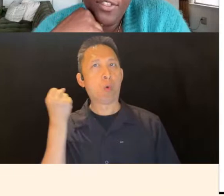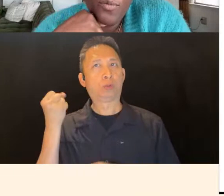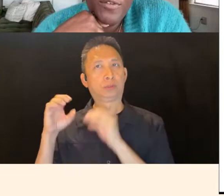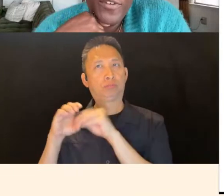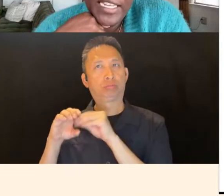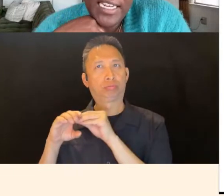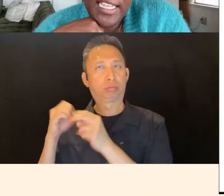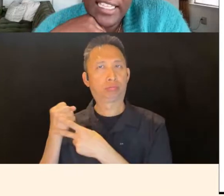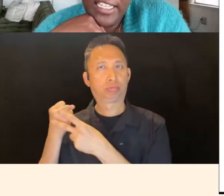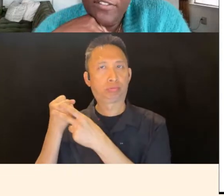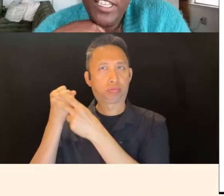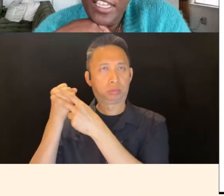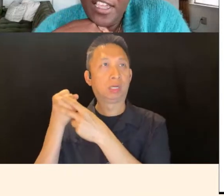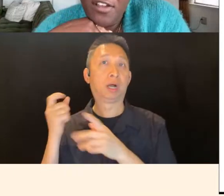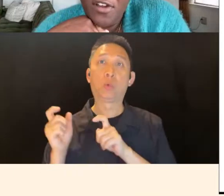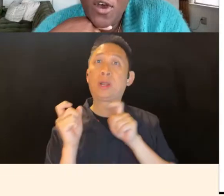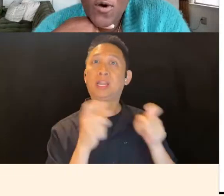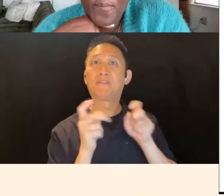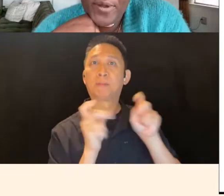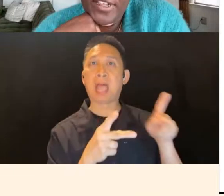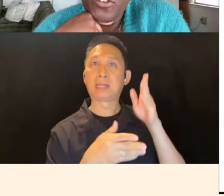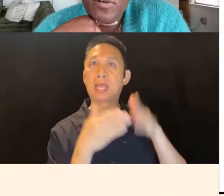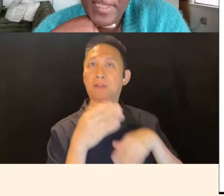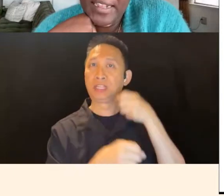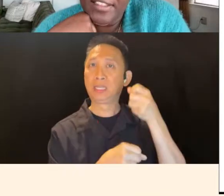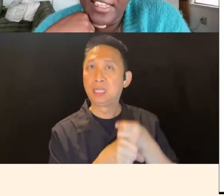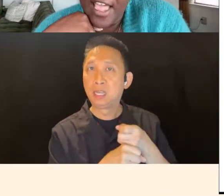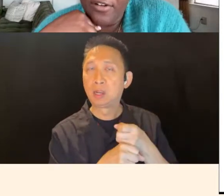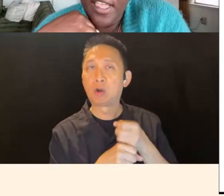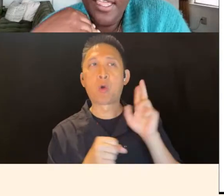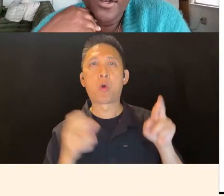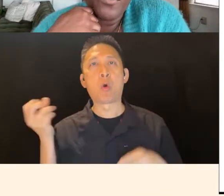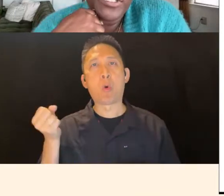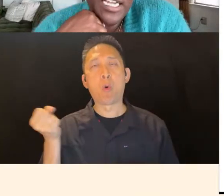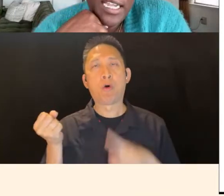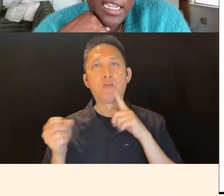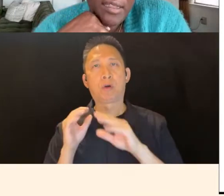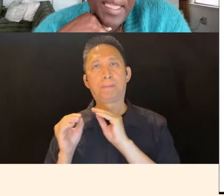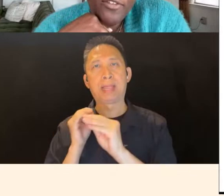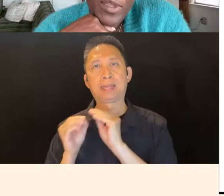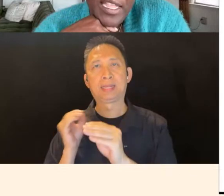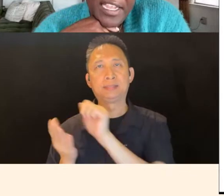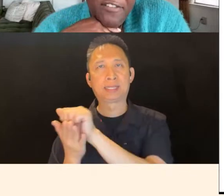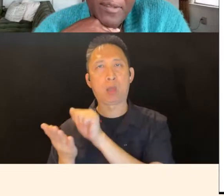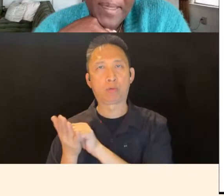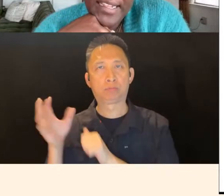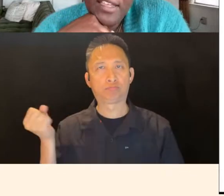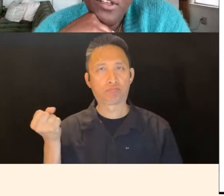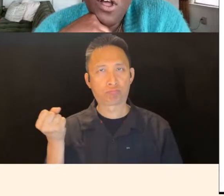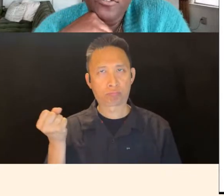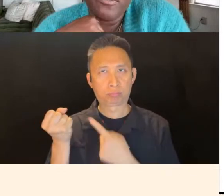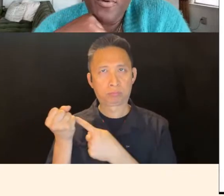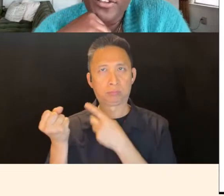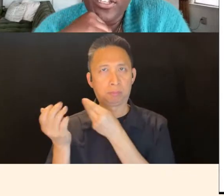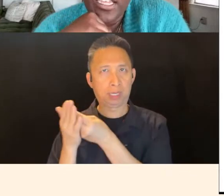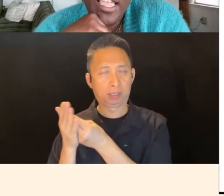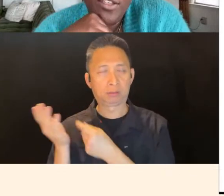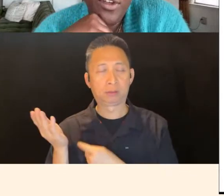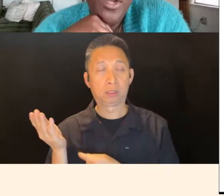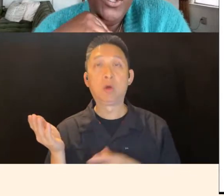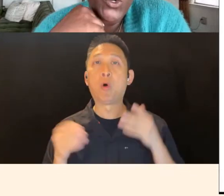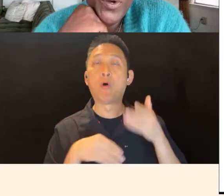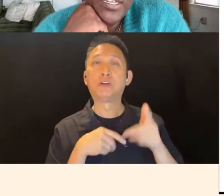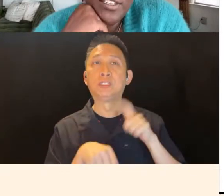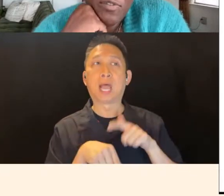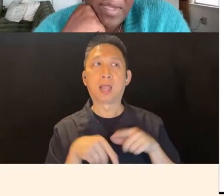and either refunded at the end of the year or put into a maintenance account. And over time, as we collectively pay down the cost of the project